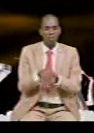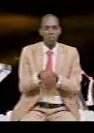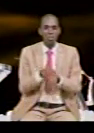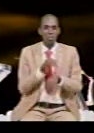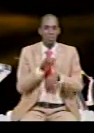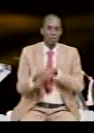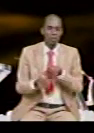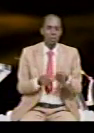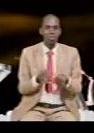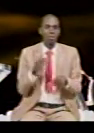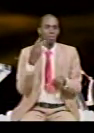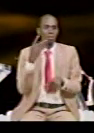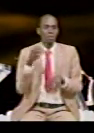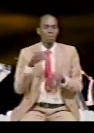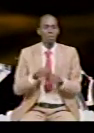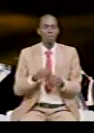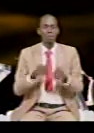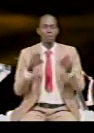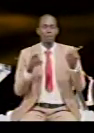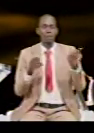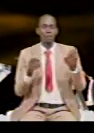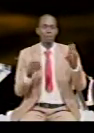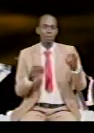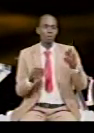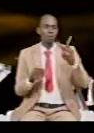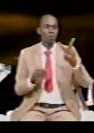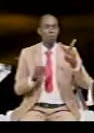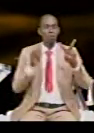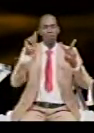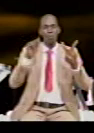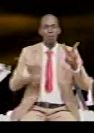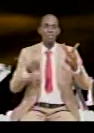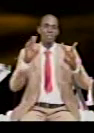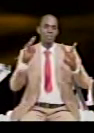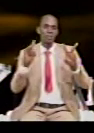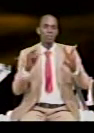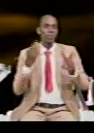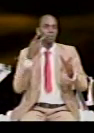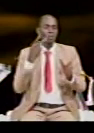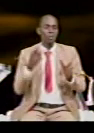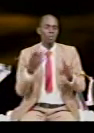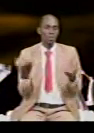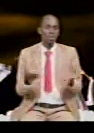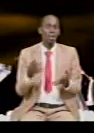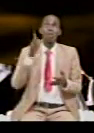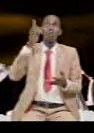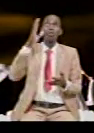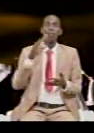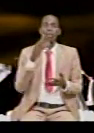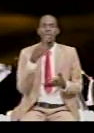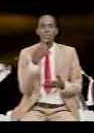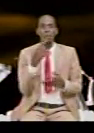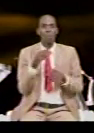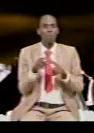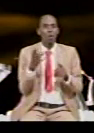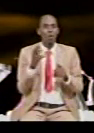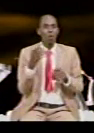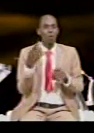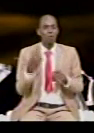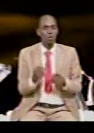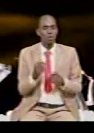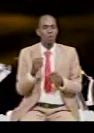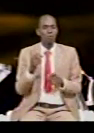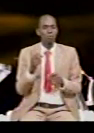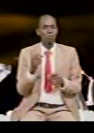In chapter 2, verse 17 of Genesis, God said, he says, but of the tree of the knowledge